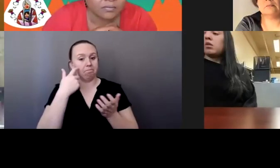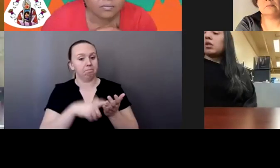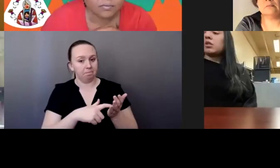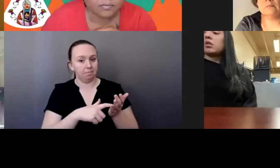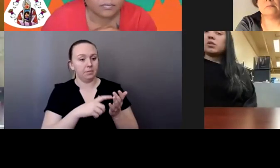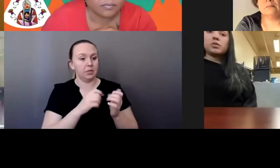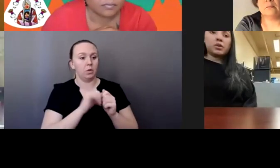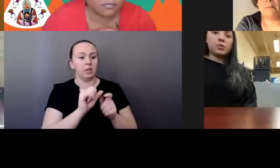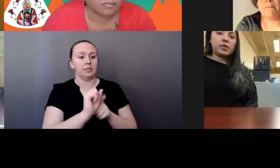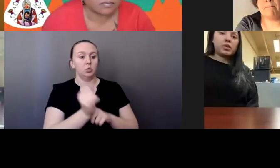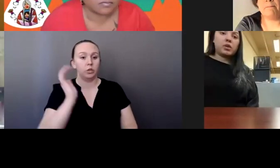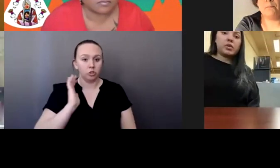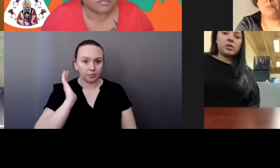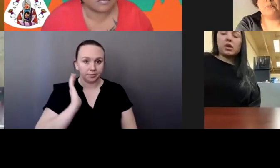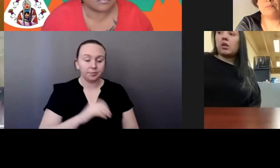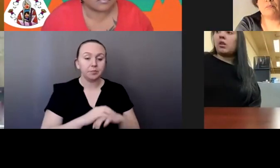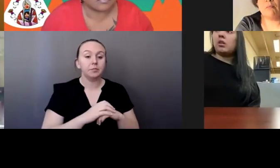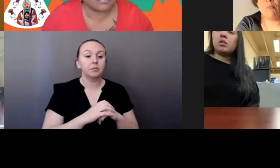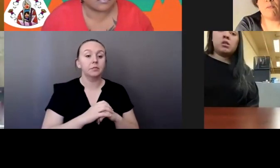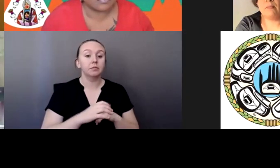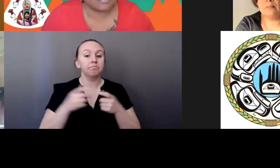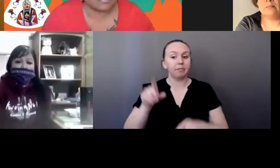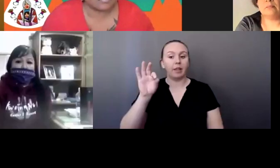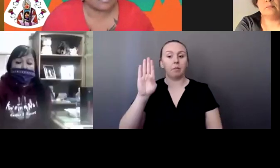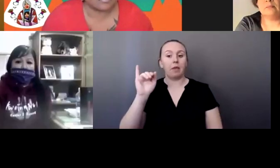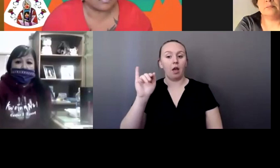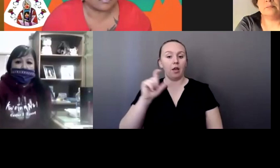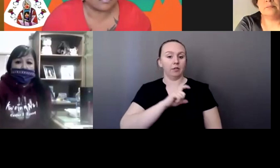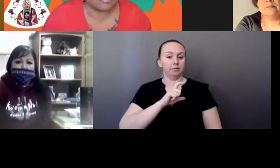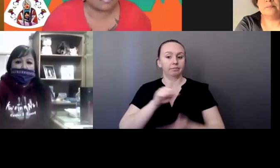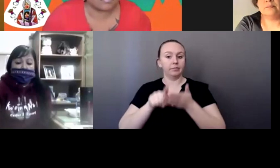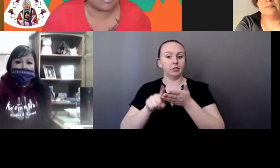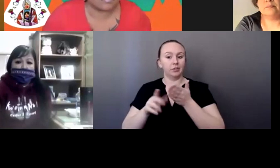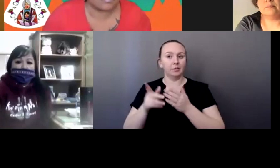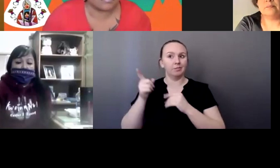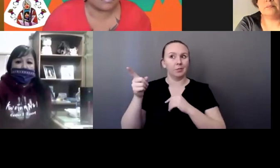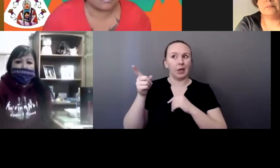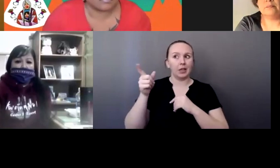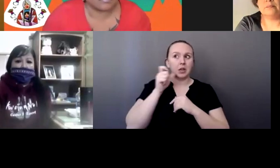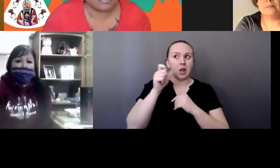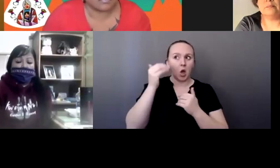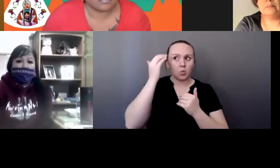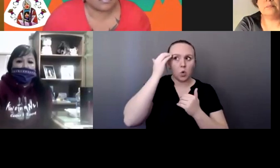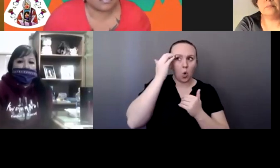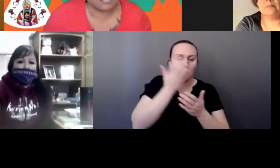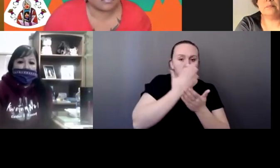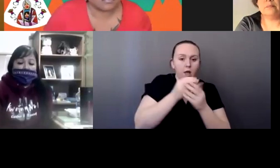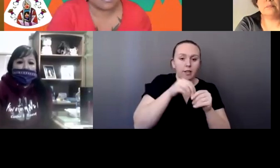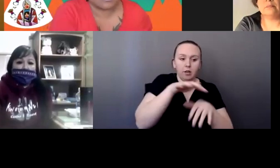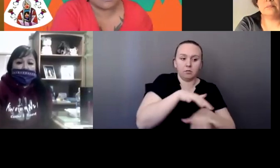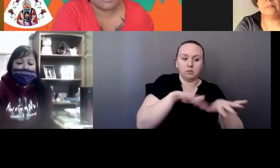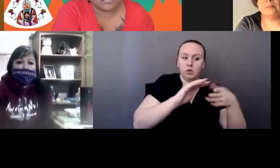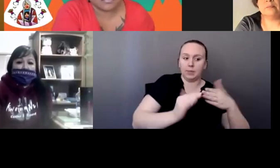then was that, um, the FBI agent wasn't really that well known. Nobody really knew that FBI